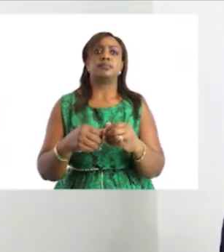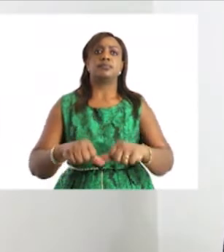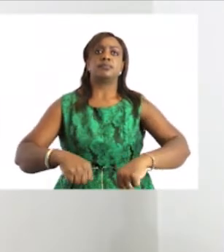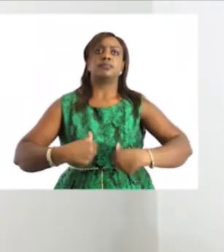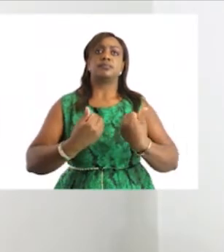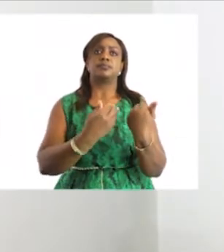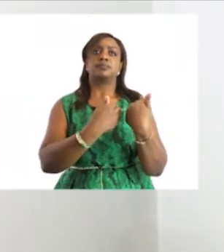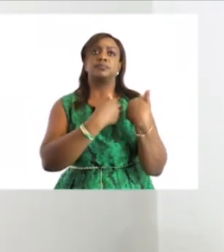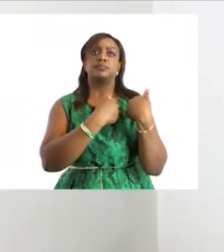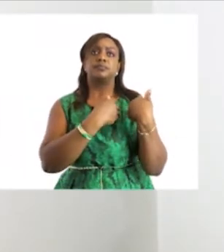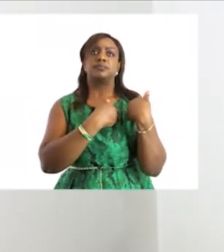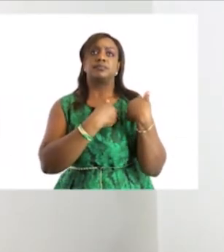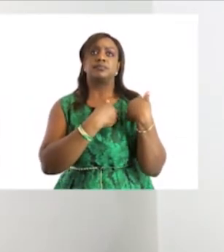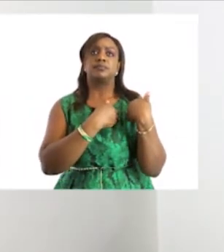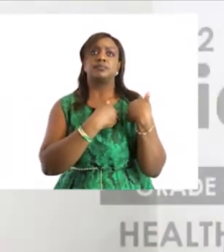Healthcare.